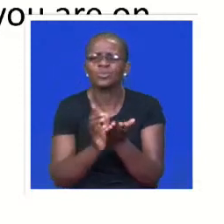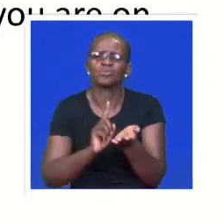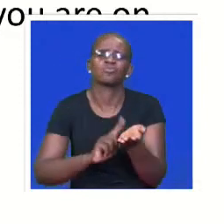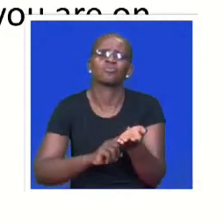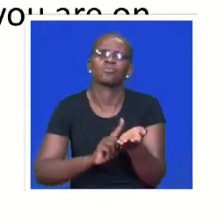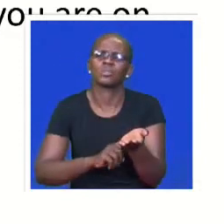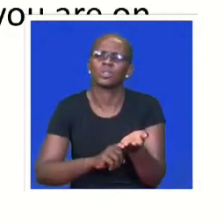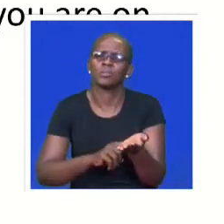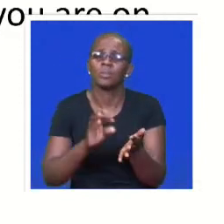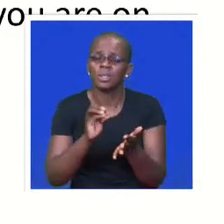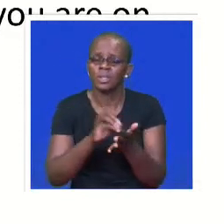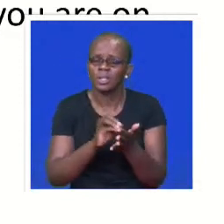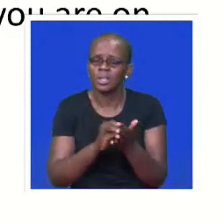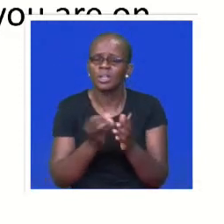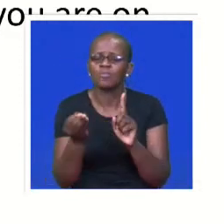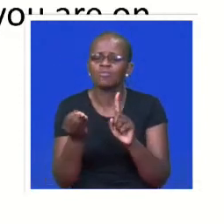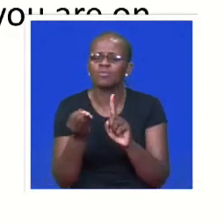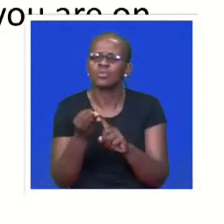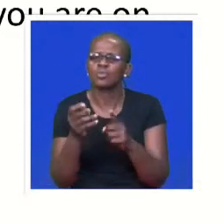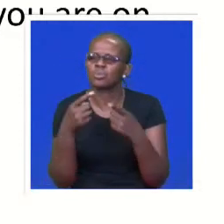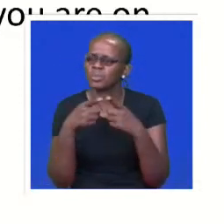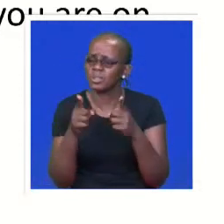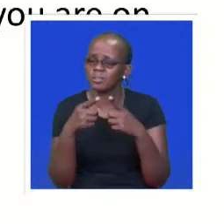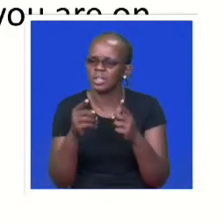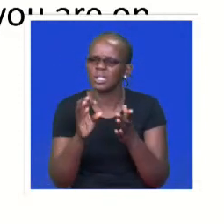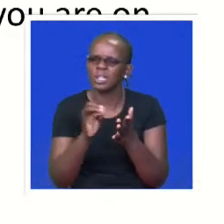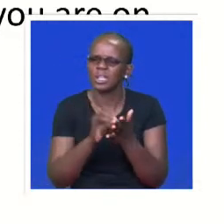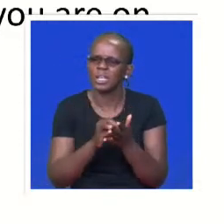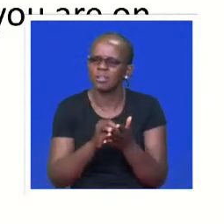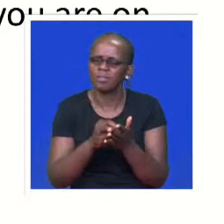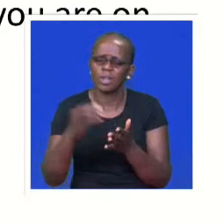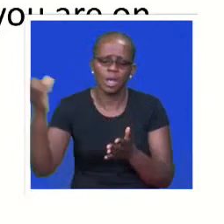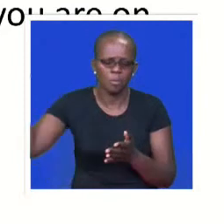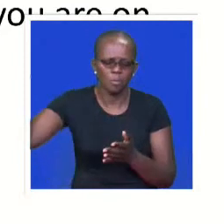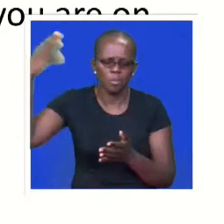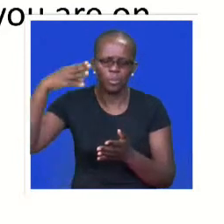bells. We have got the electric bell, which goes,